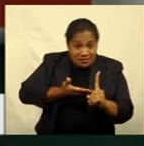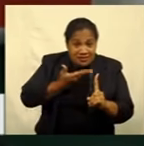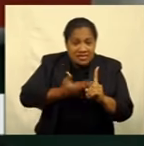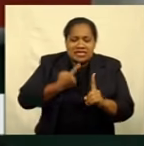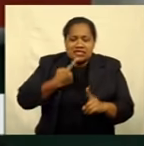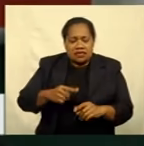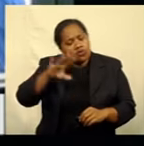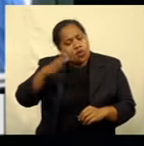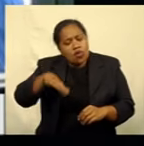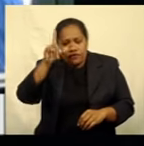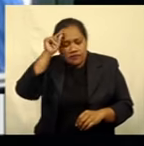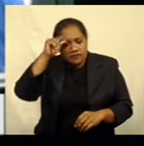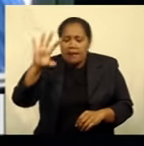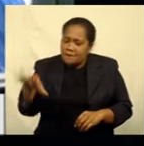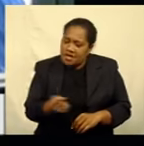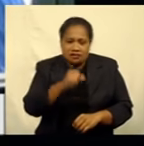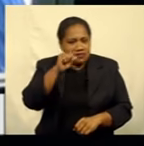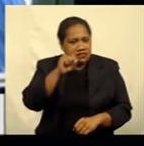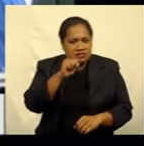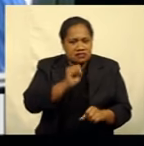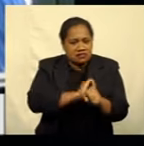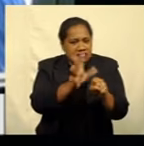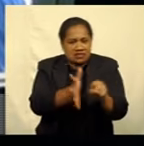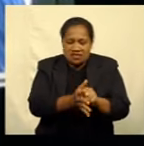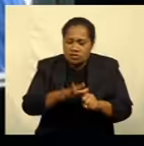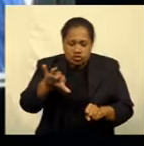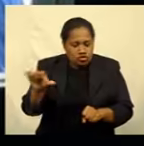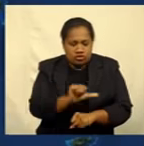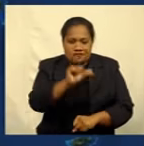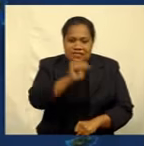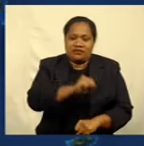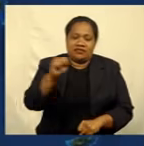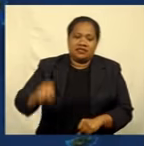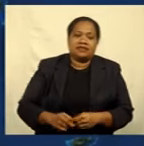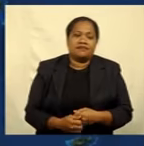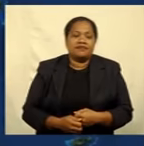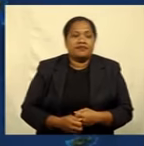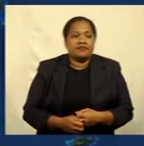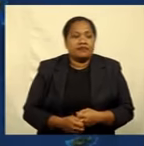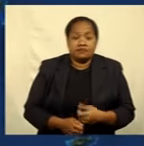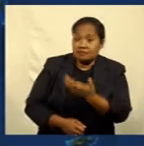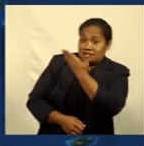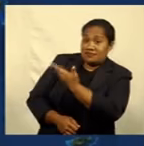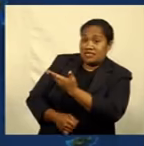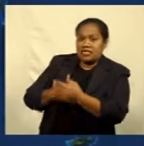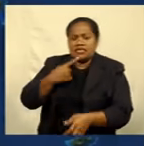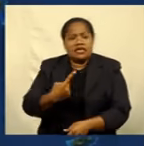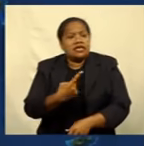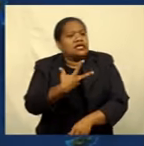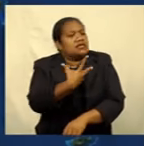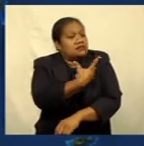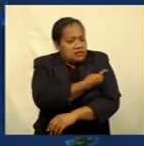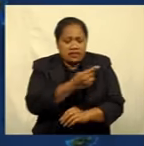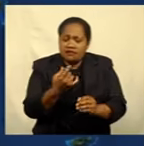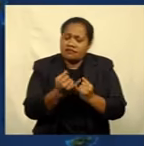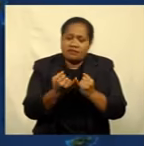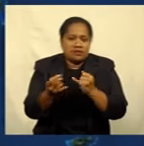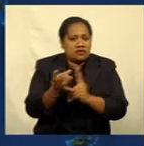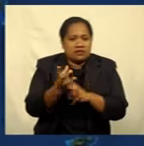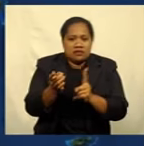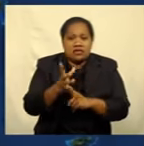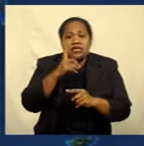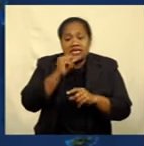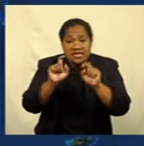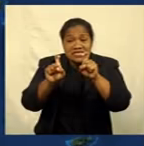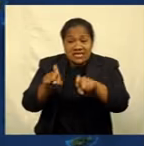take COVID-19 seriously. And if you take vaccination important, you can stay at home in the luxury of your own house